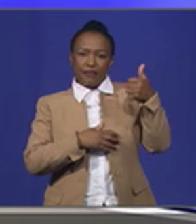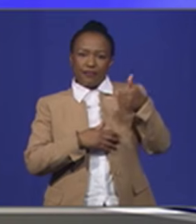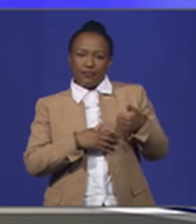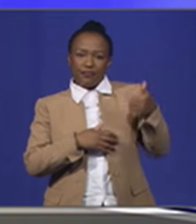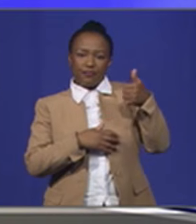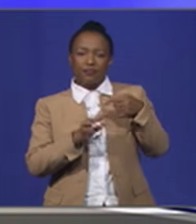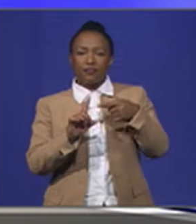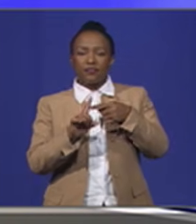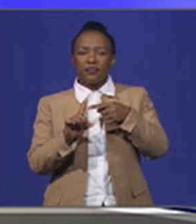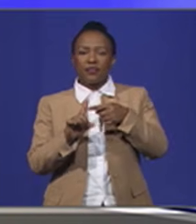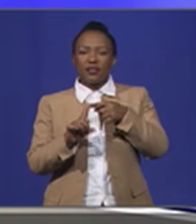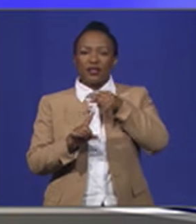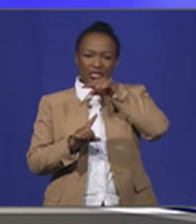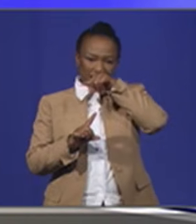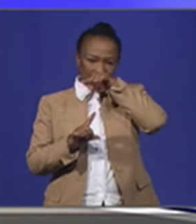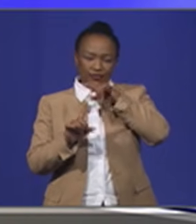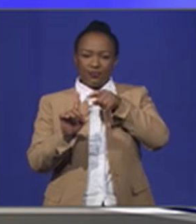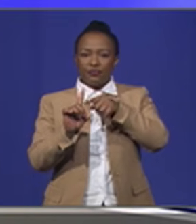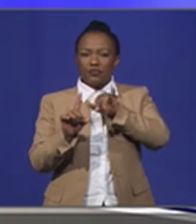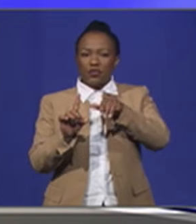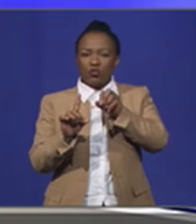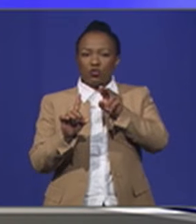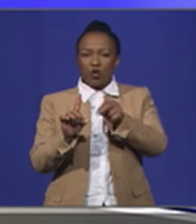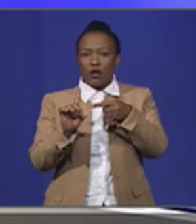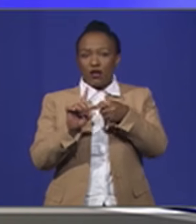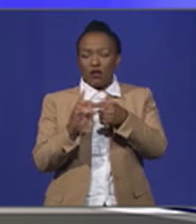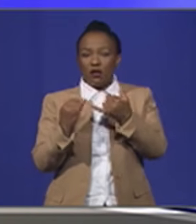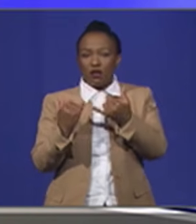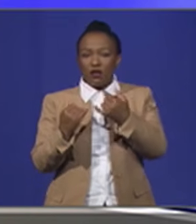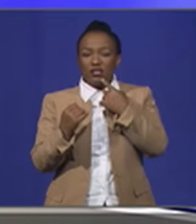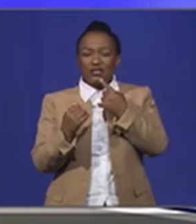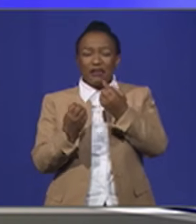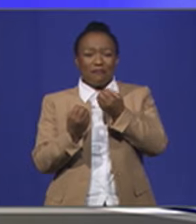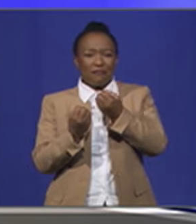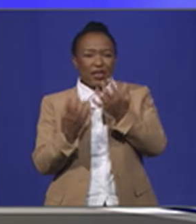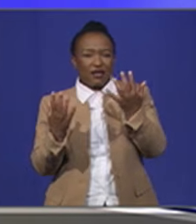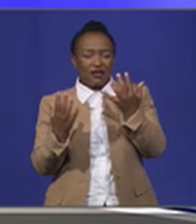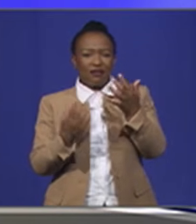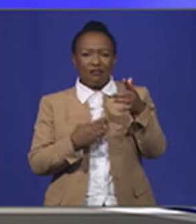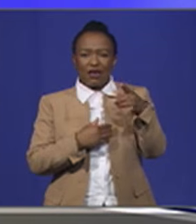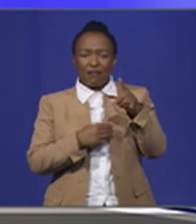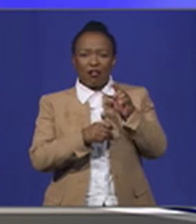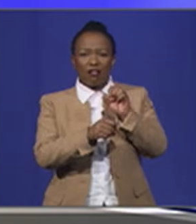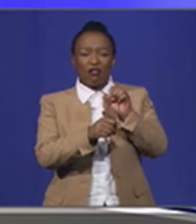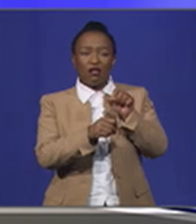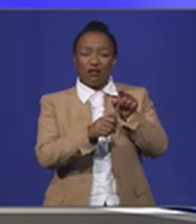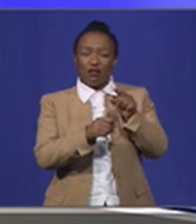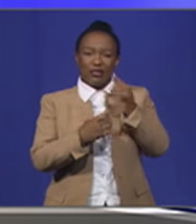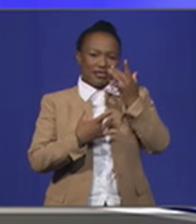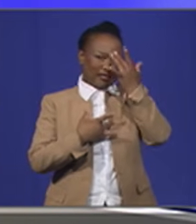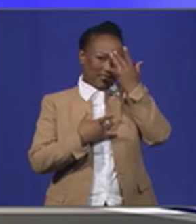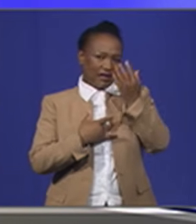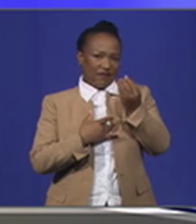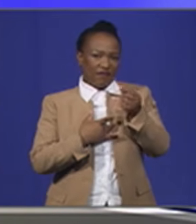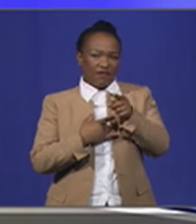ga jaana go ntse le diphologolo di feta 1,600 tse di tshwaeditsweng ke bolwetse jono. Palo eo e ne